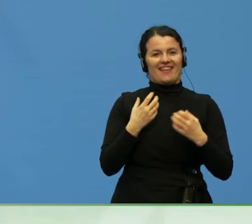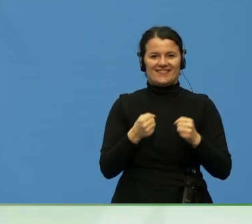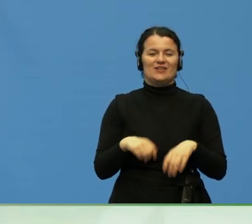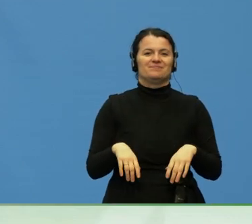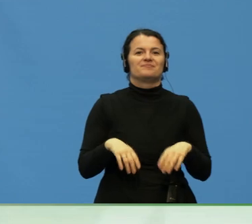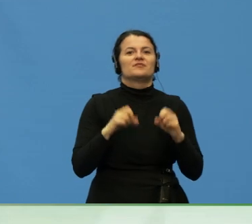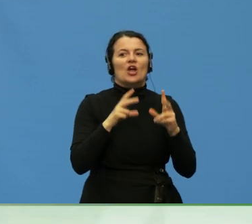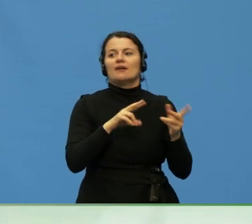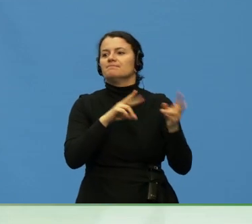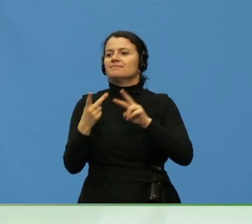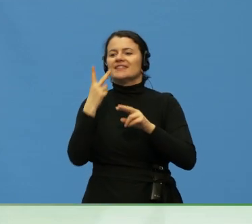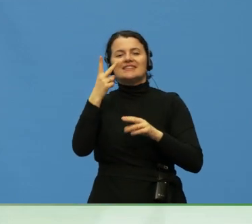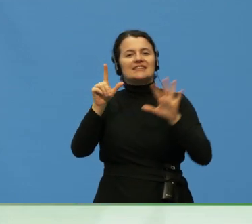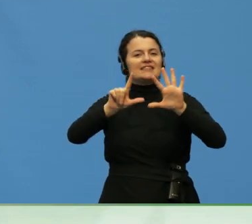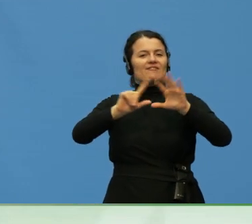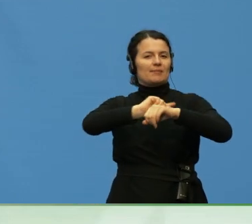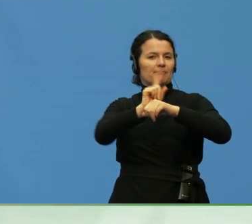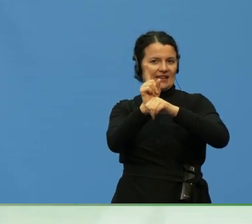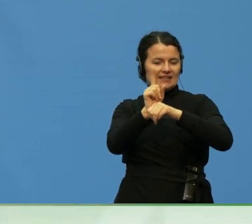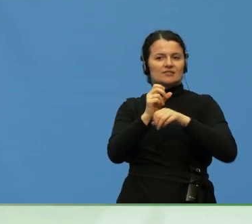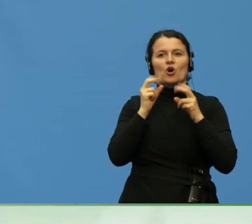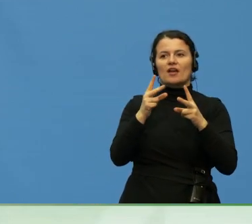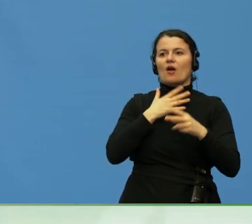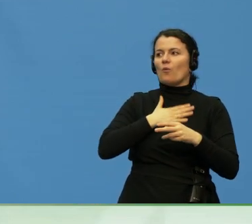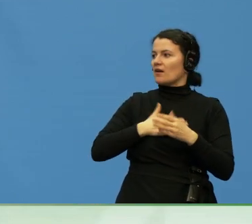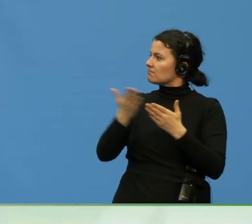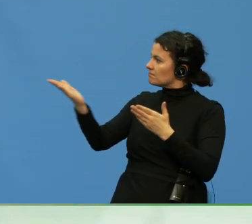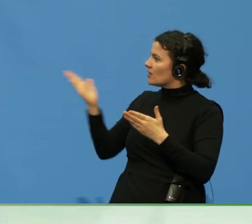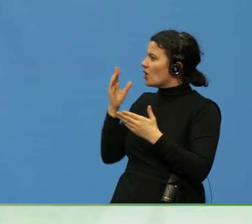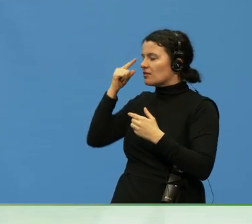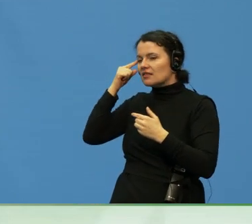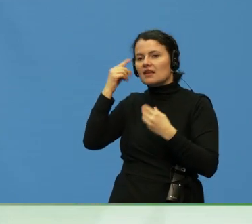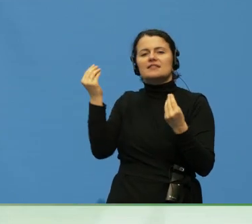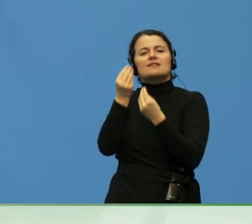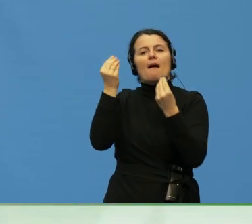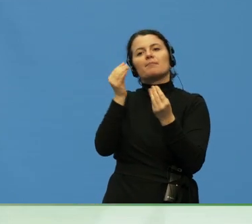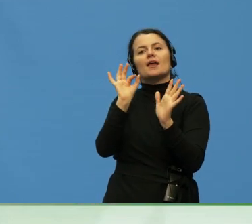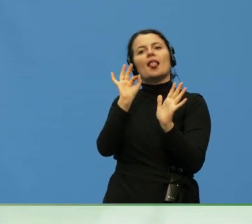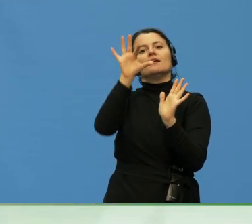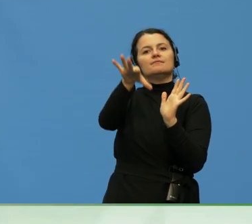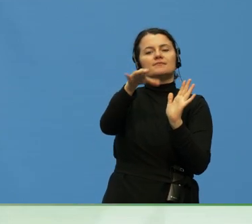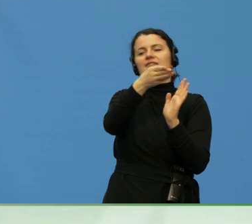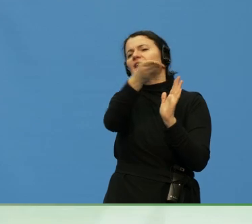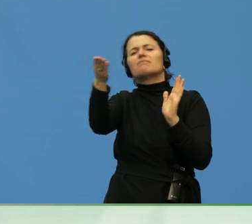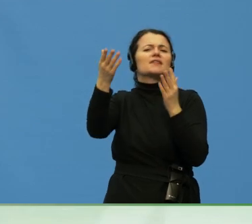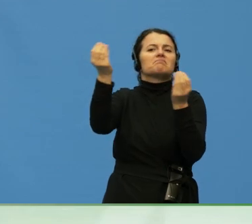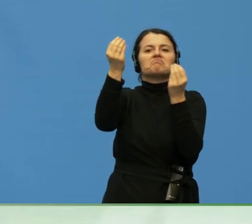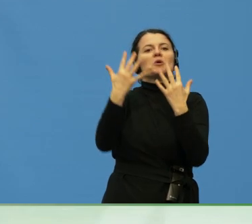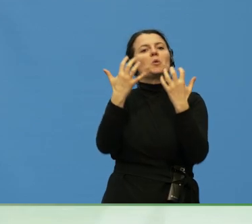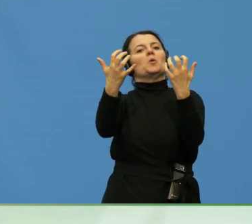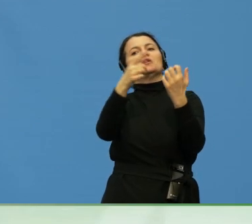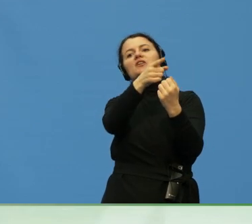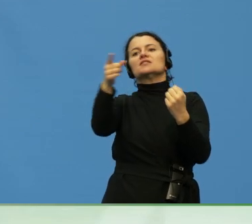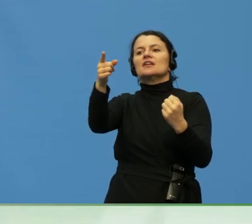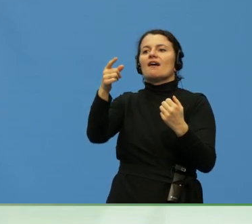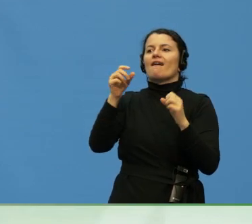the audience in what avenue to take, what decisions to make all actors of society more